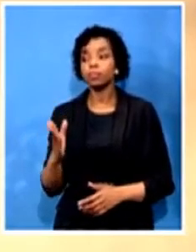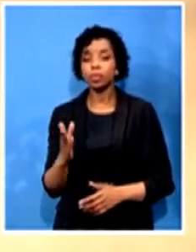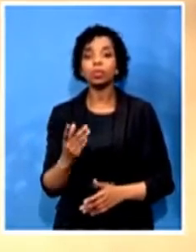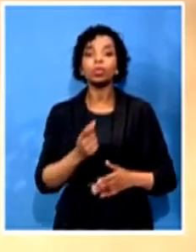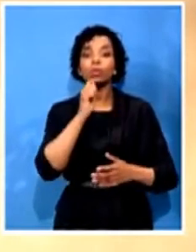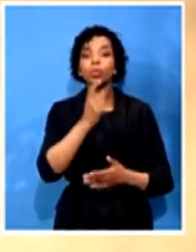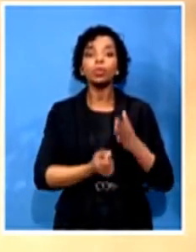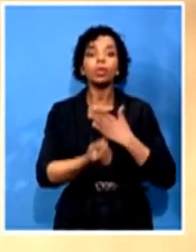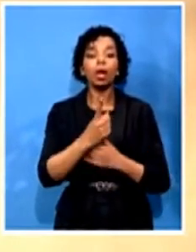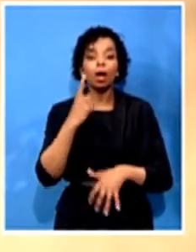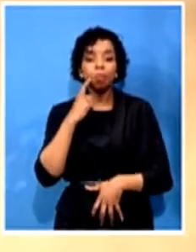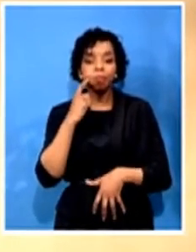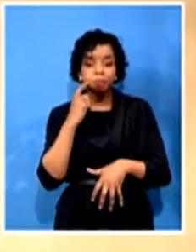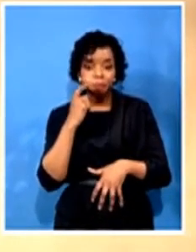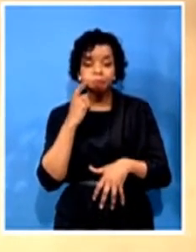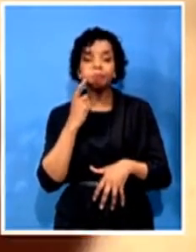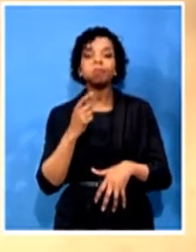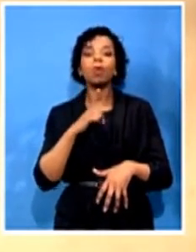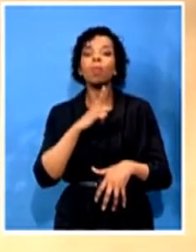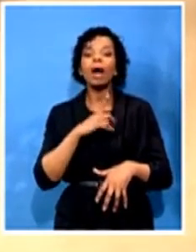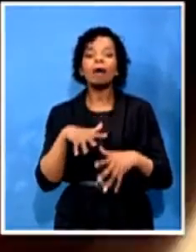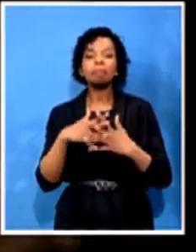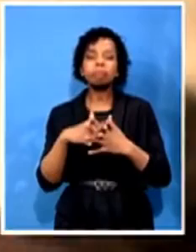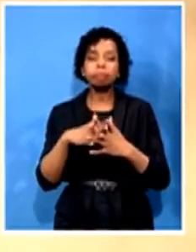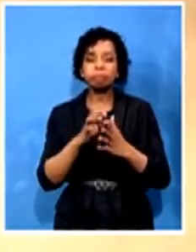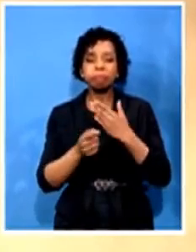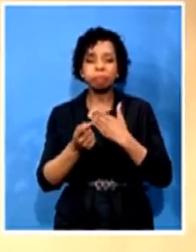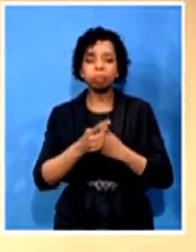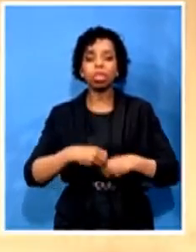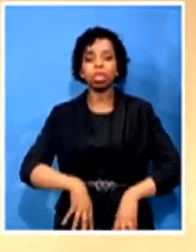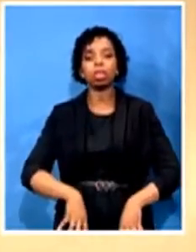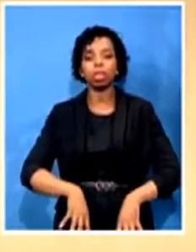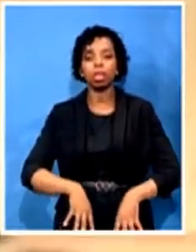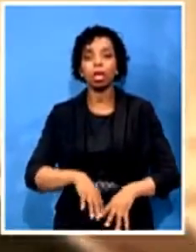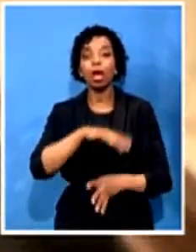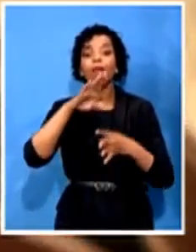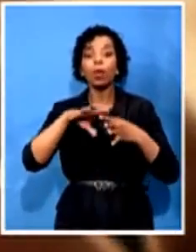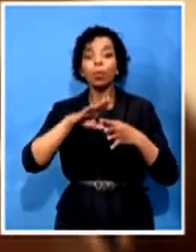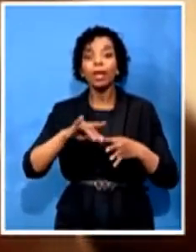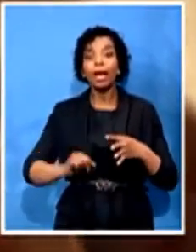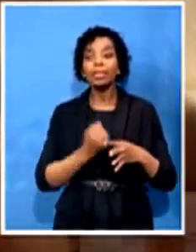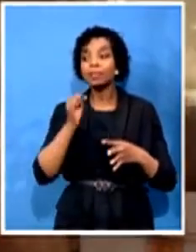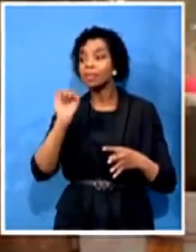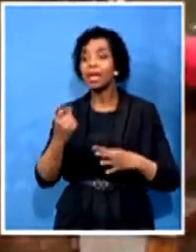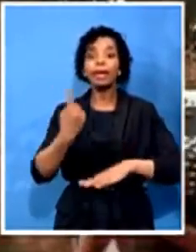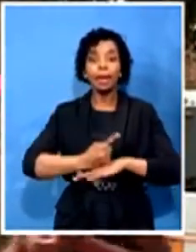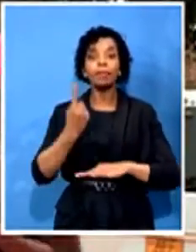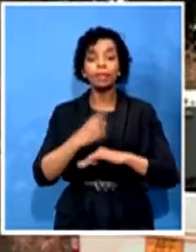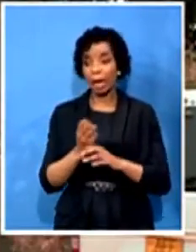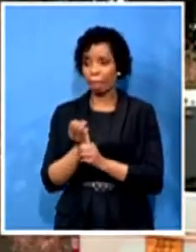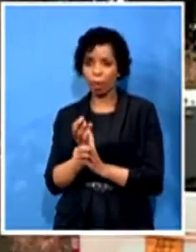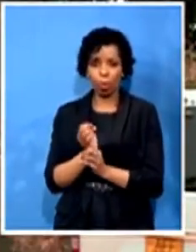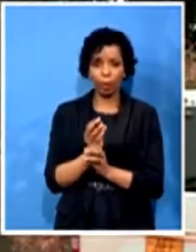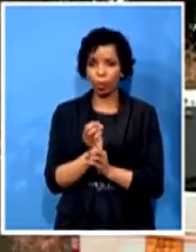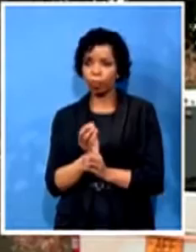baby. Her forced husband would then beat her every day until she mustered the courage to run away. She's